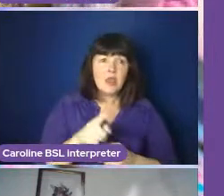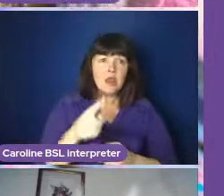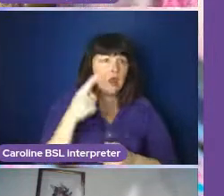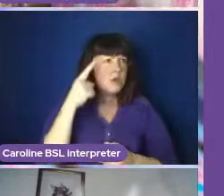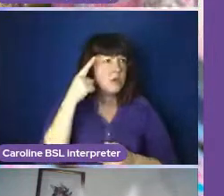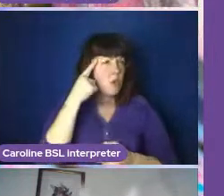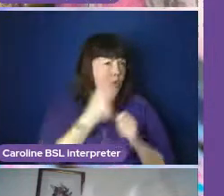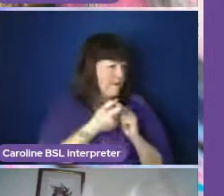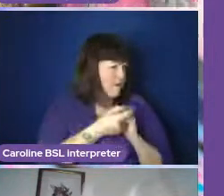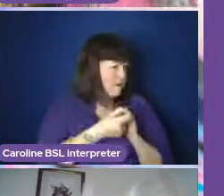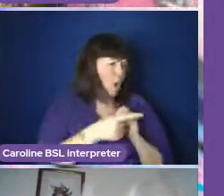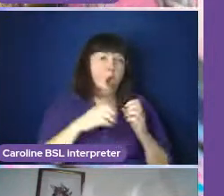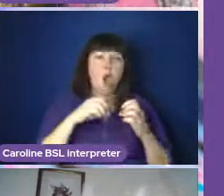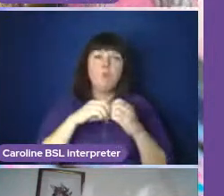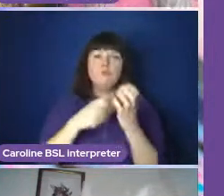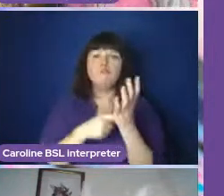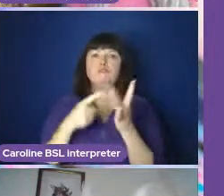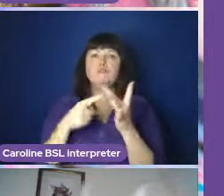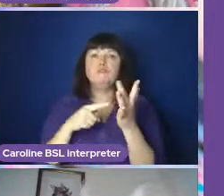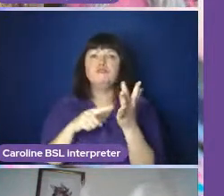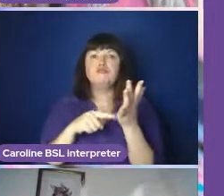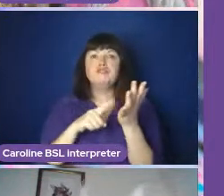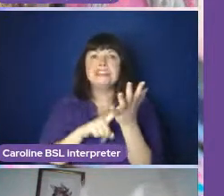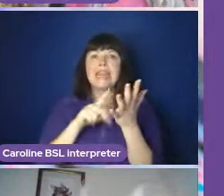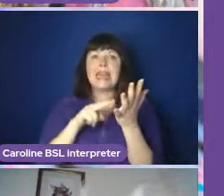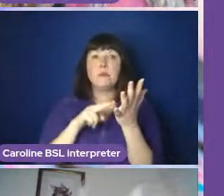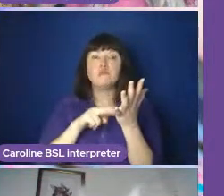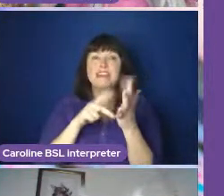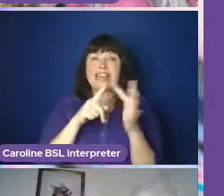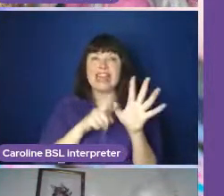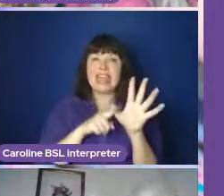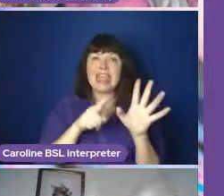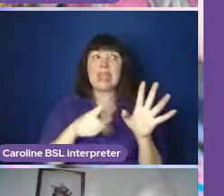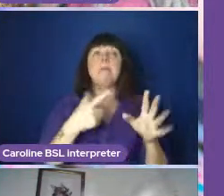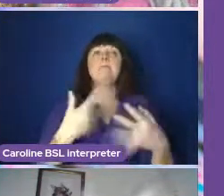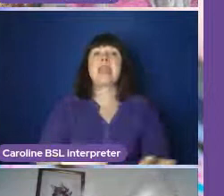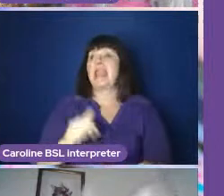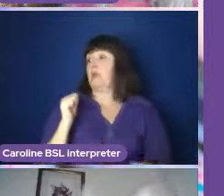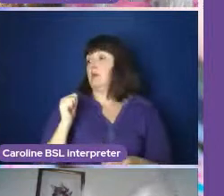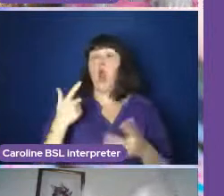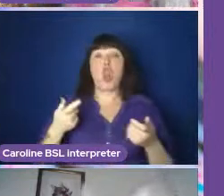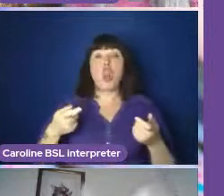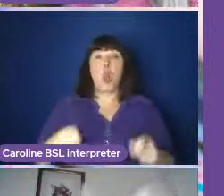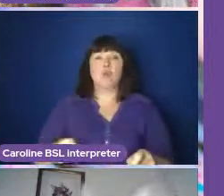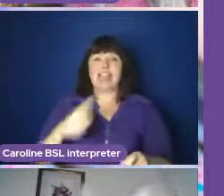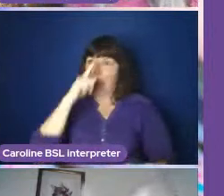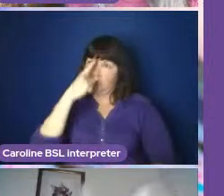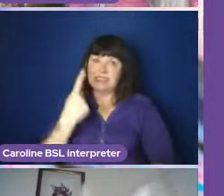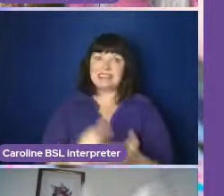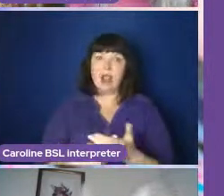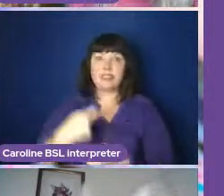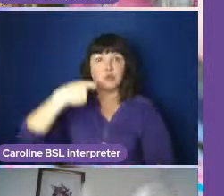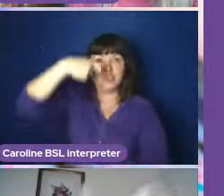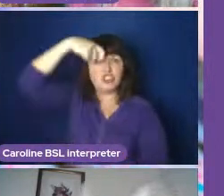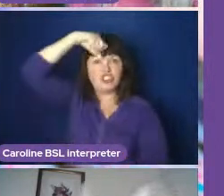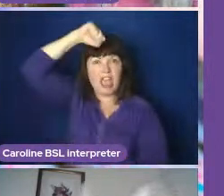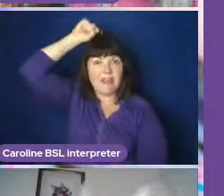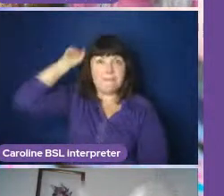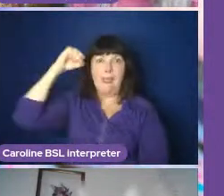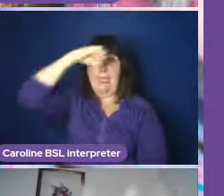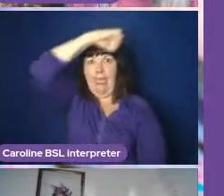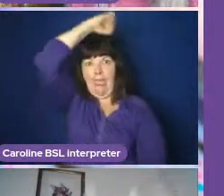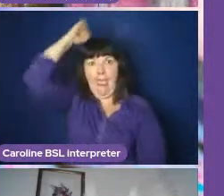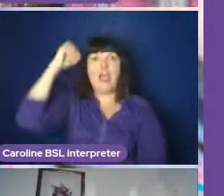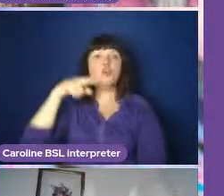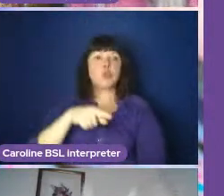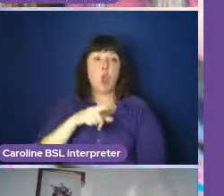nearby. I made one called Brittany when I shaved my head during lockdown. And obviously since then,